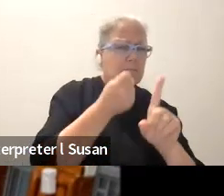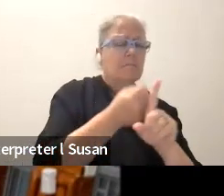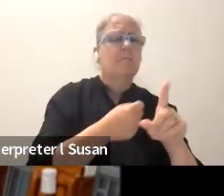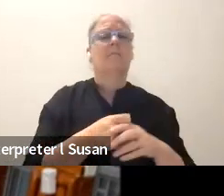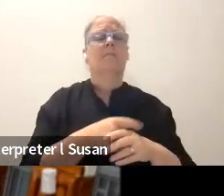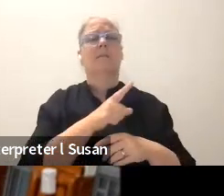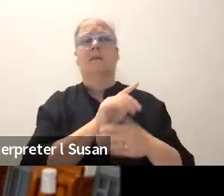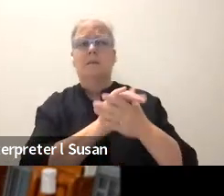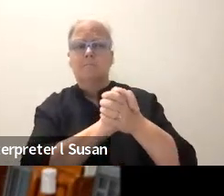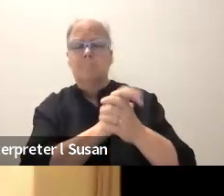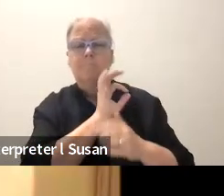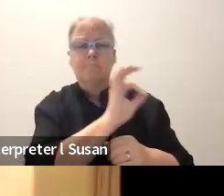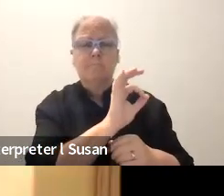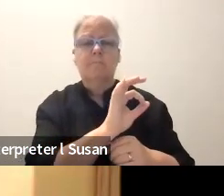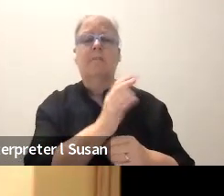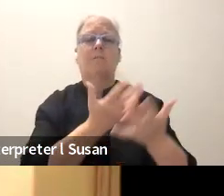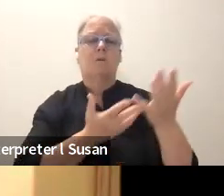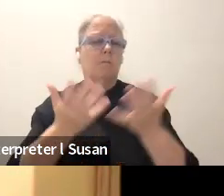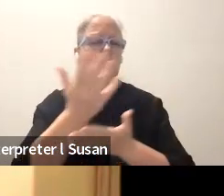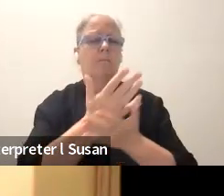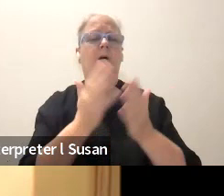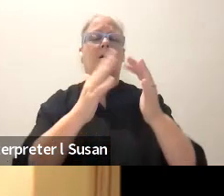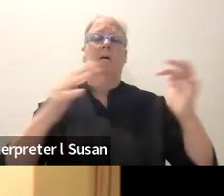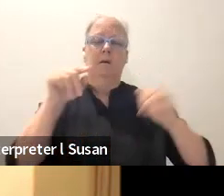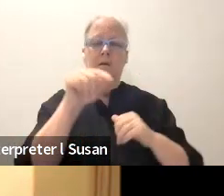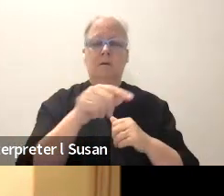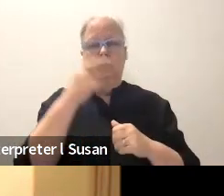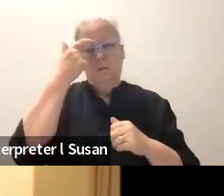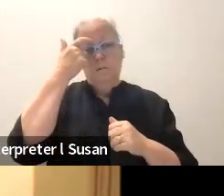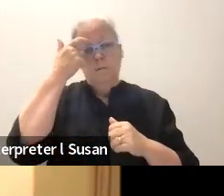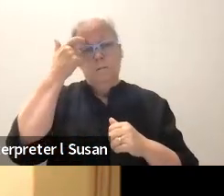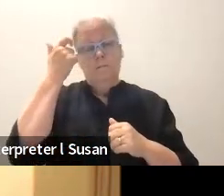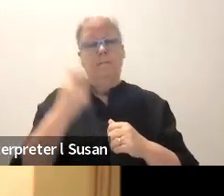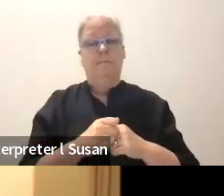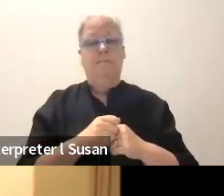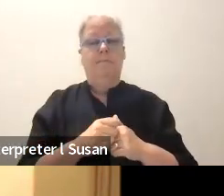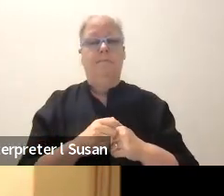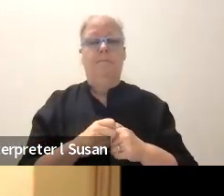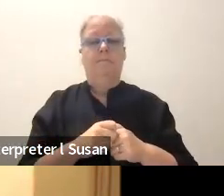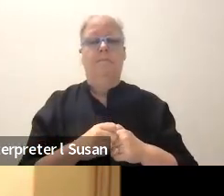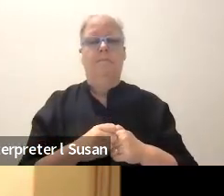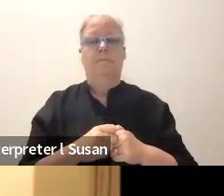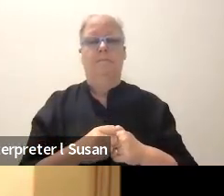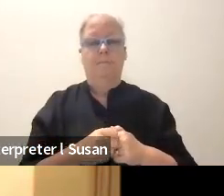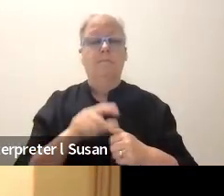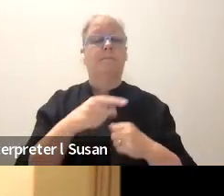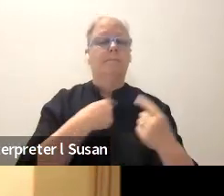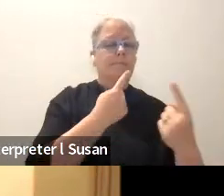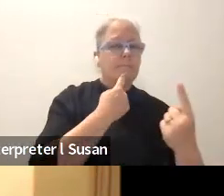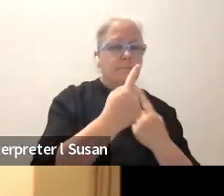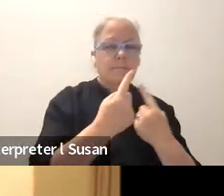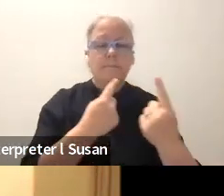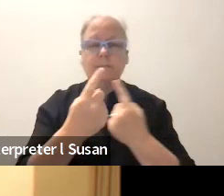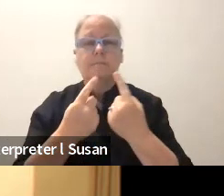consultation in these forums. This simply meant that as the discussions or as